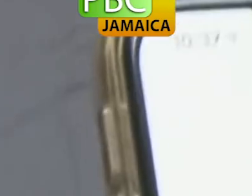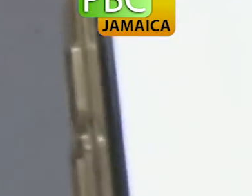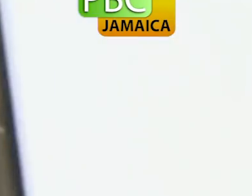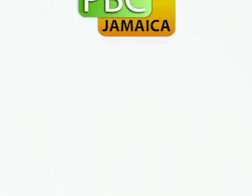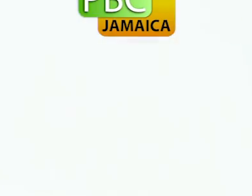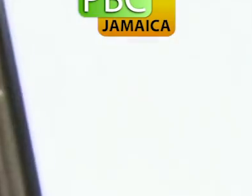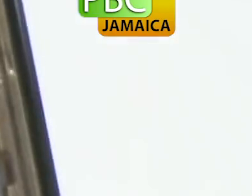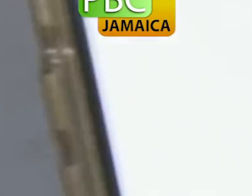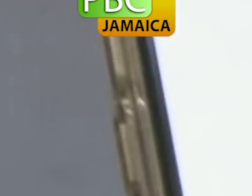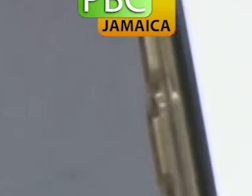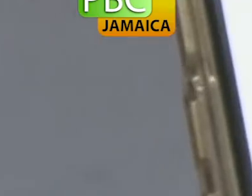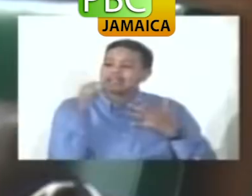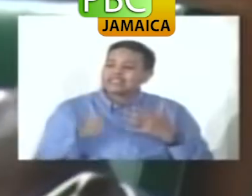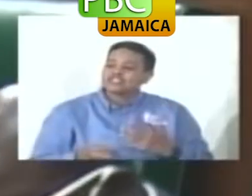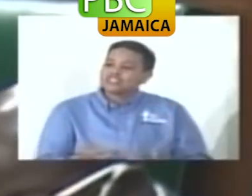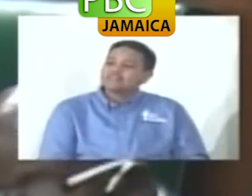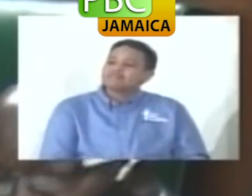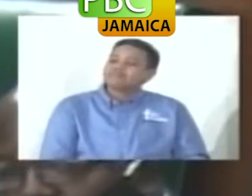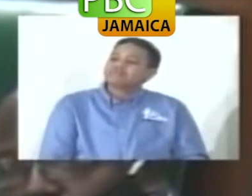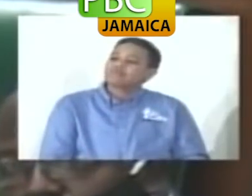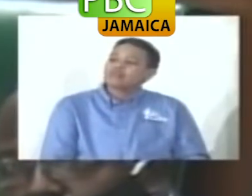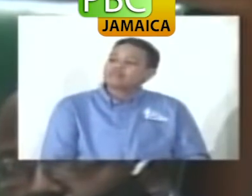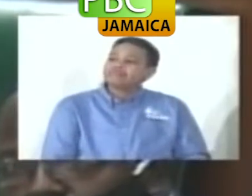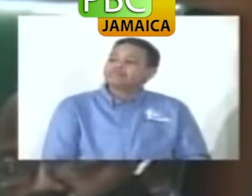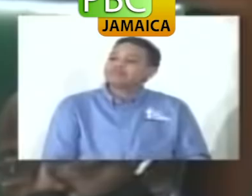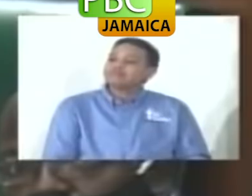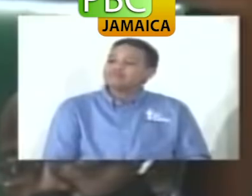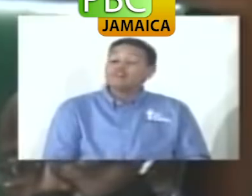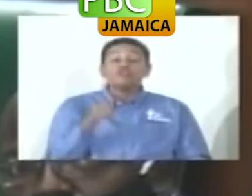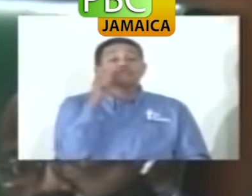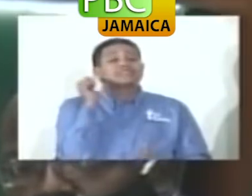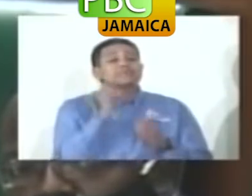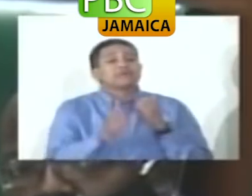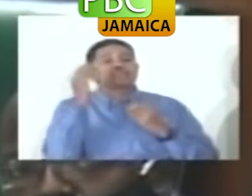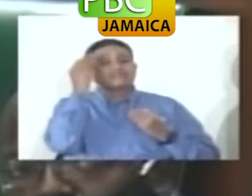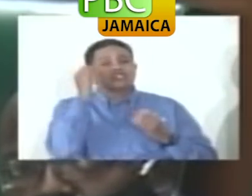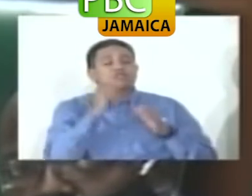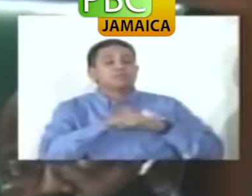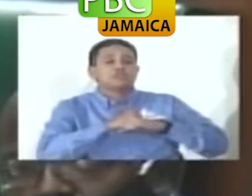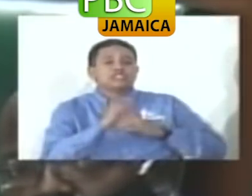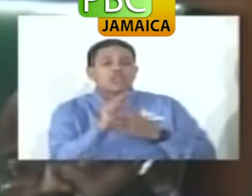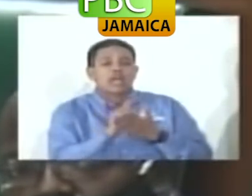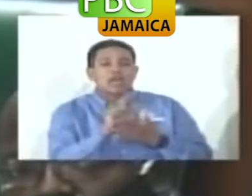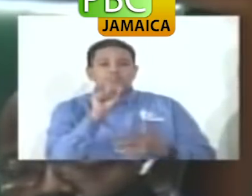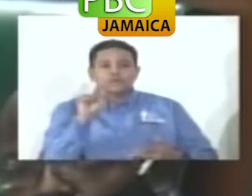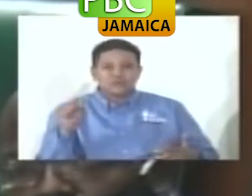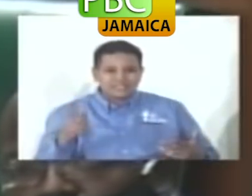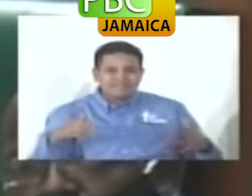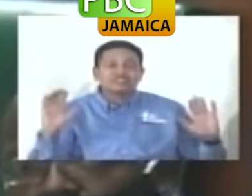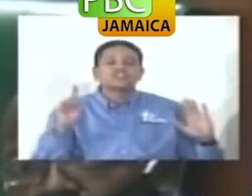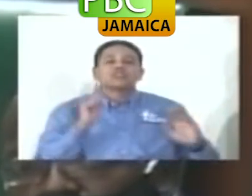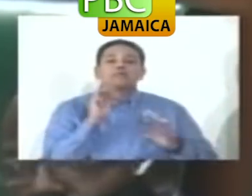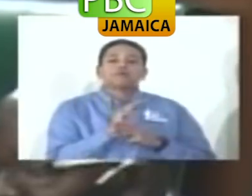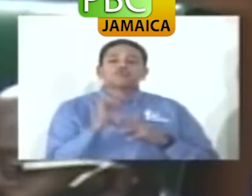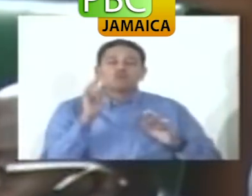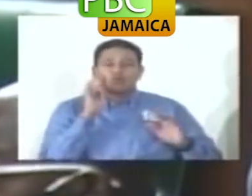of businesses and the government. Mr. Speaker, with the recent passage of the Data Protection Act 2020, the ministry will turn